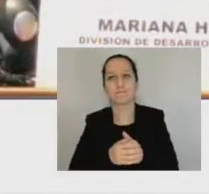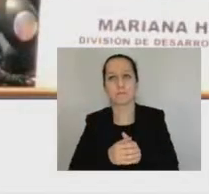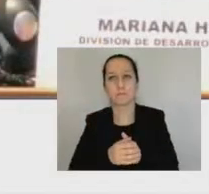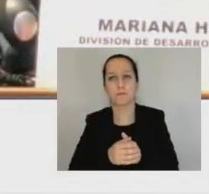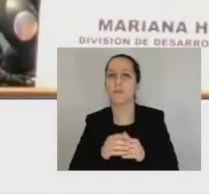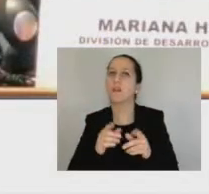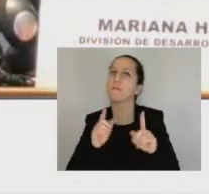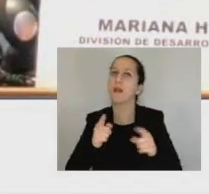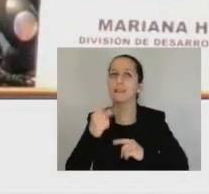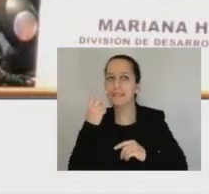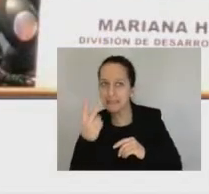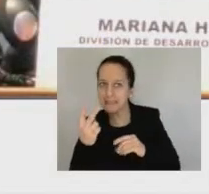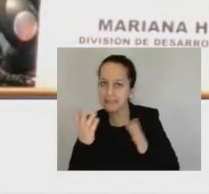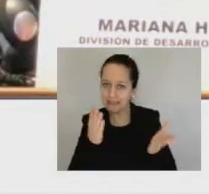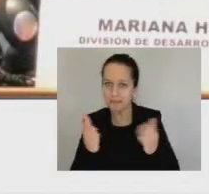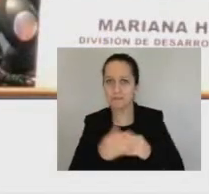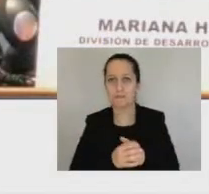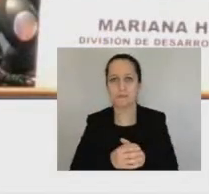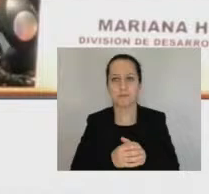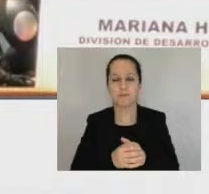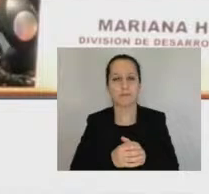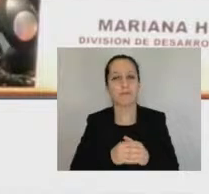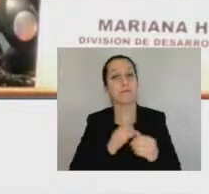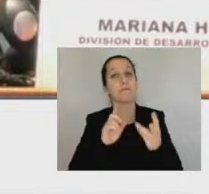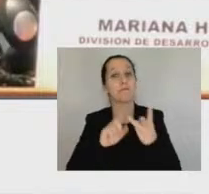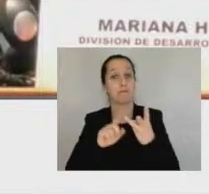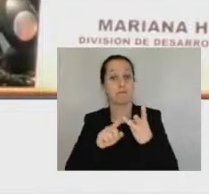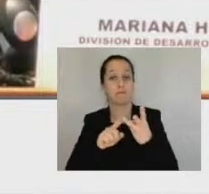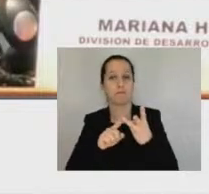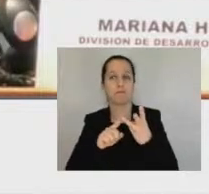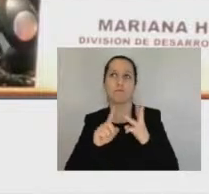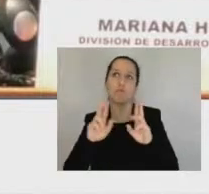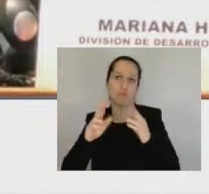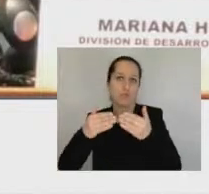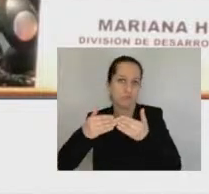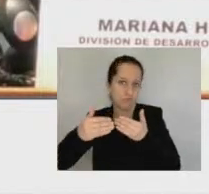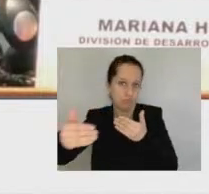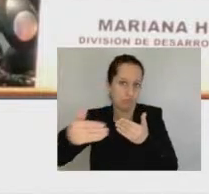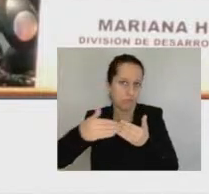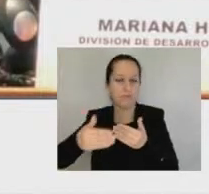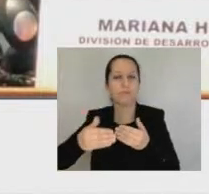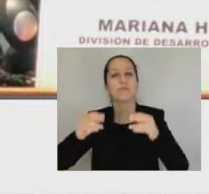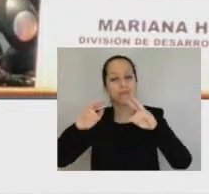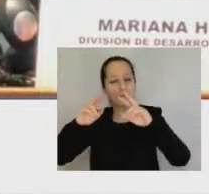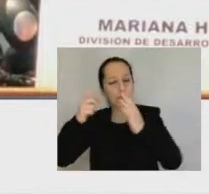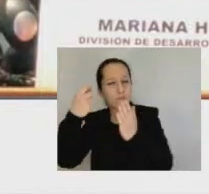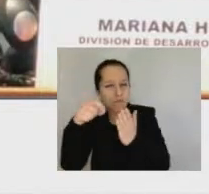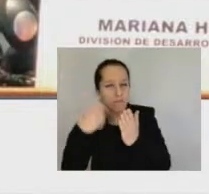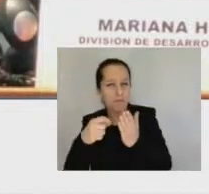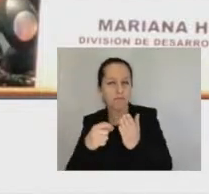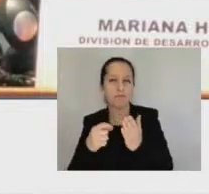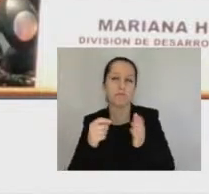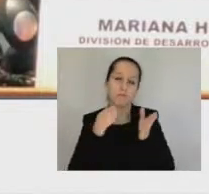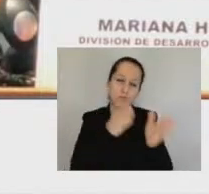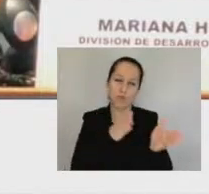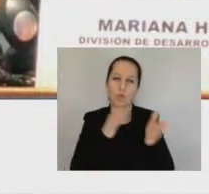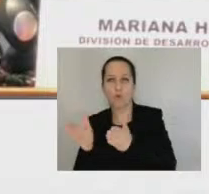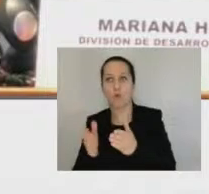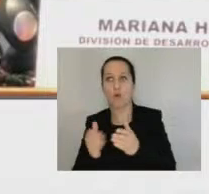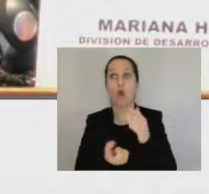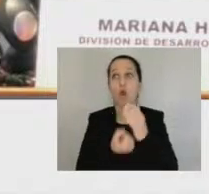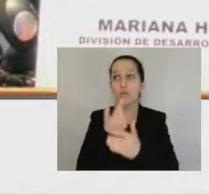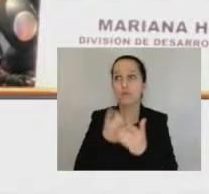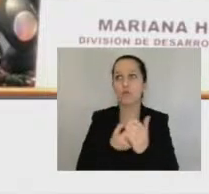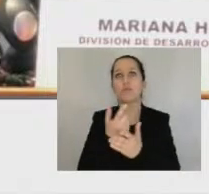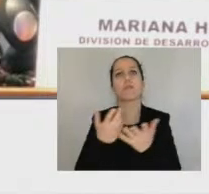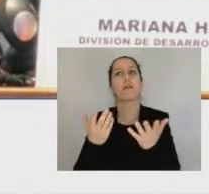This is something that should be analyzed, as we heard. And finally, in the midterm, we would like to look at a bidimensional